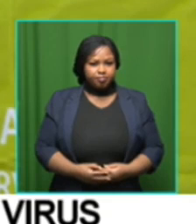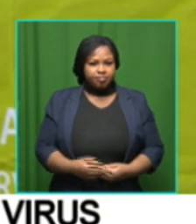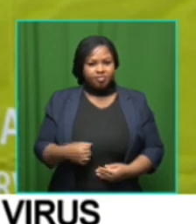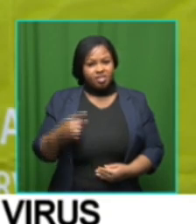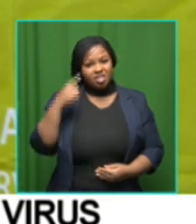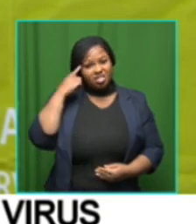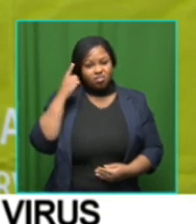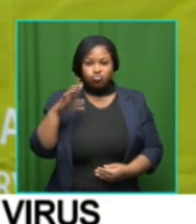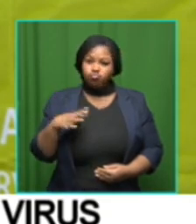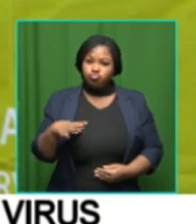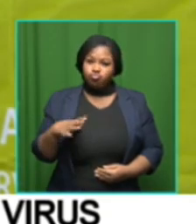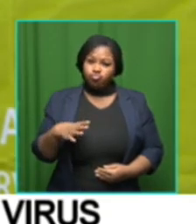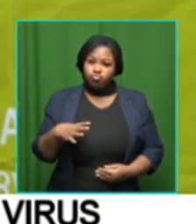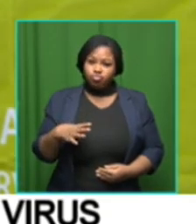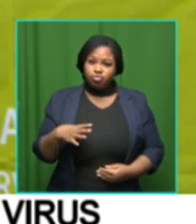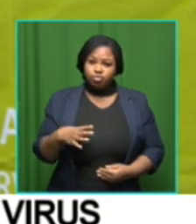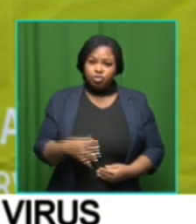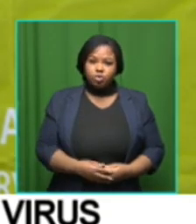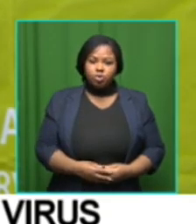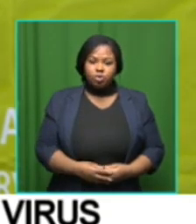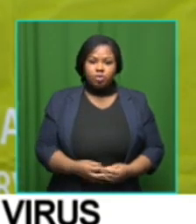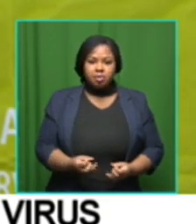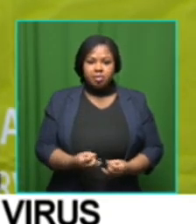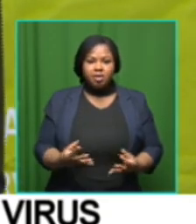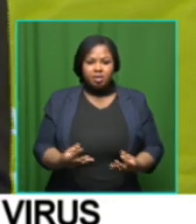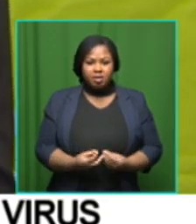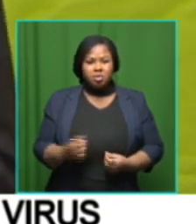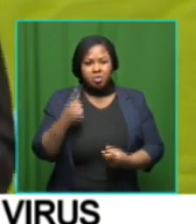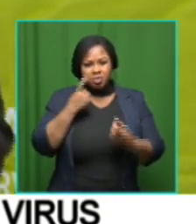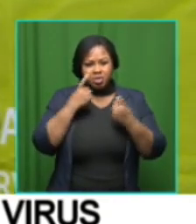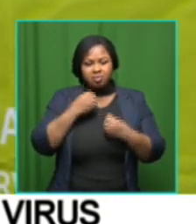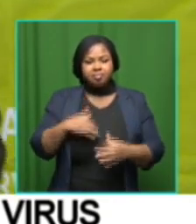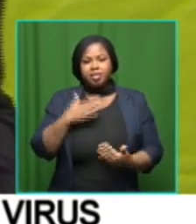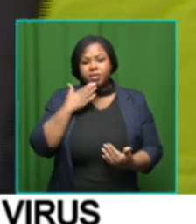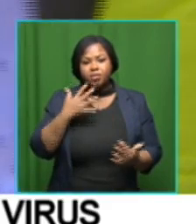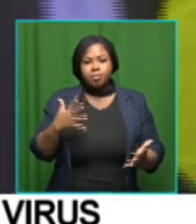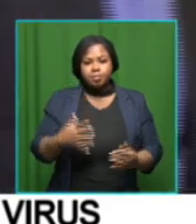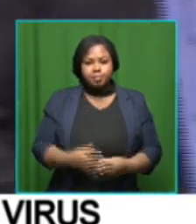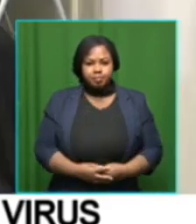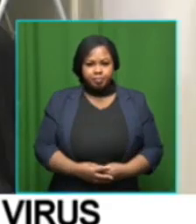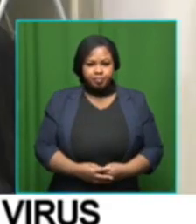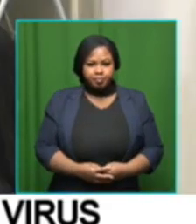maybe I should leave it at that. I think we've really covered most of the questions that you raised. Thank you very much.